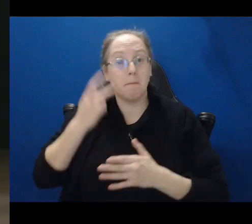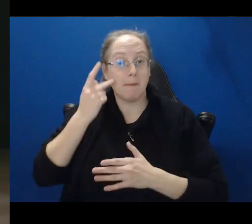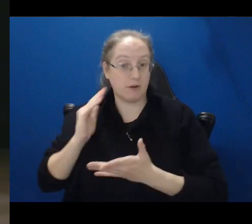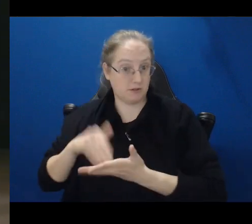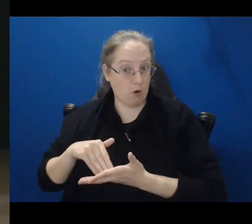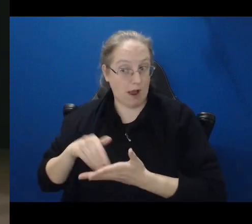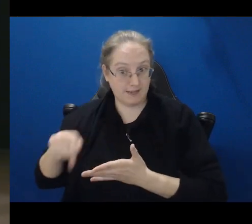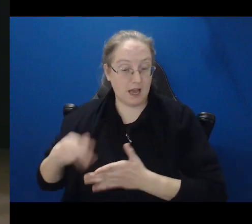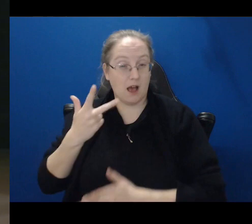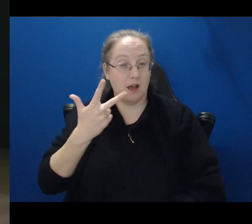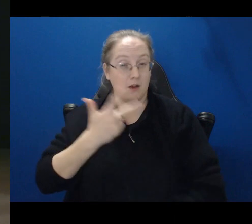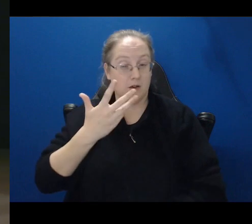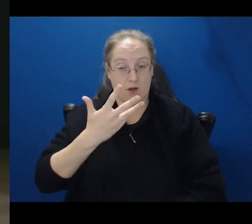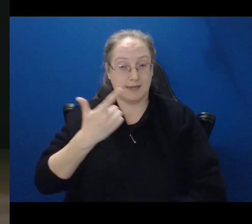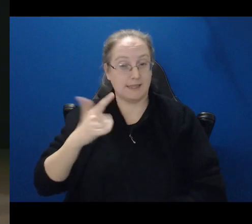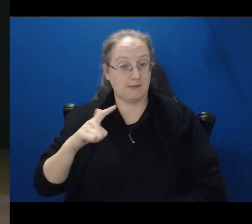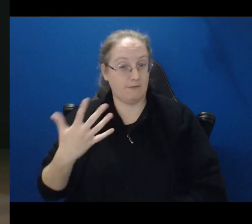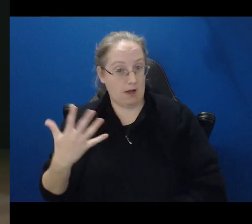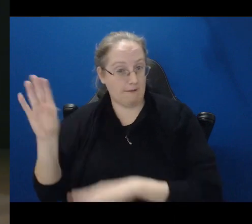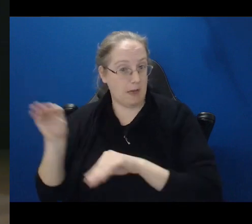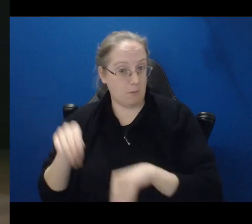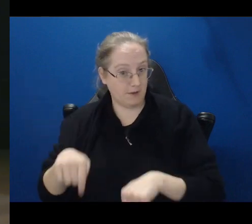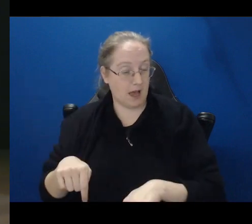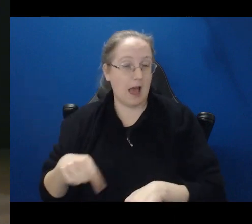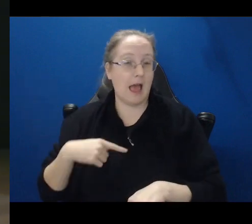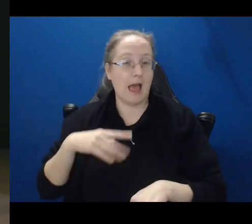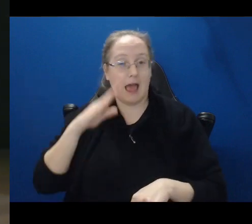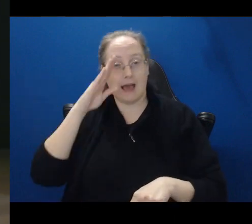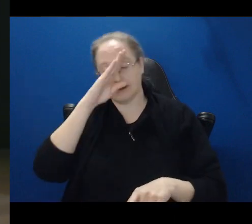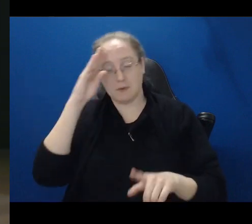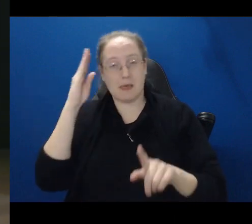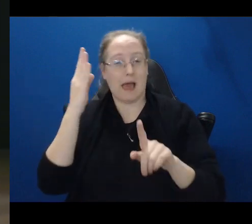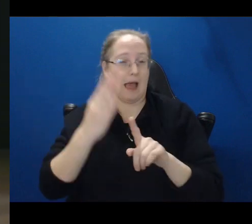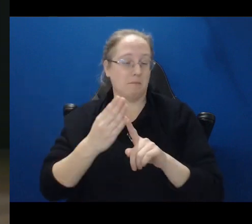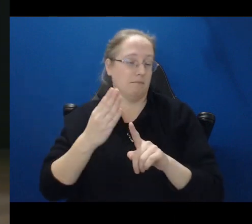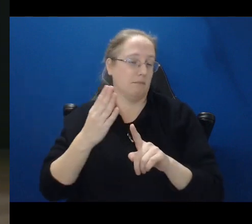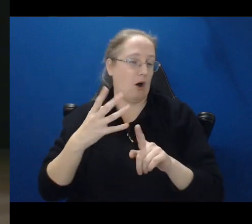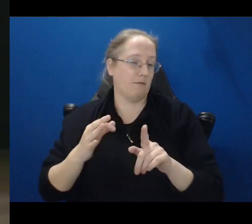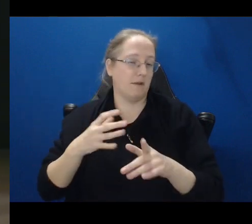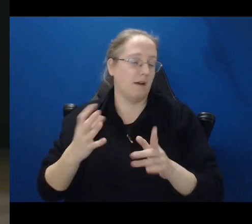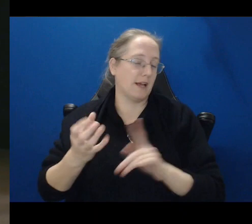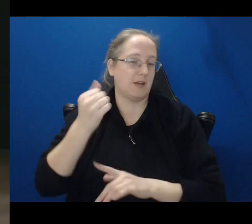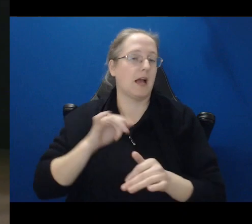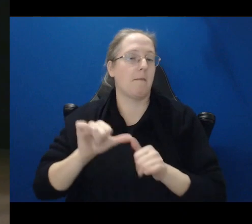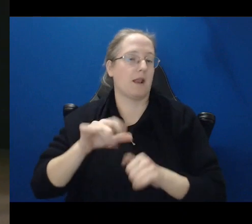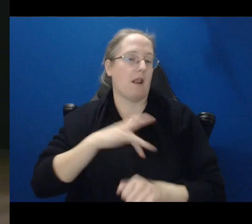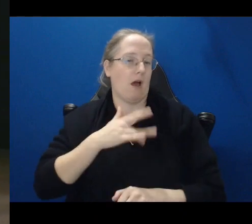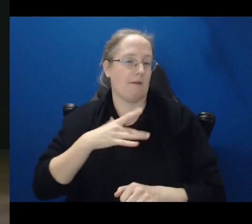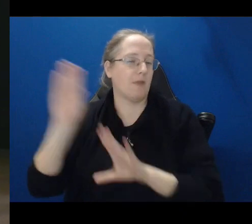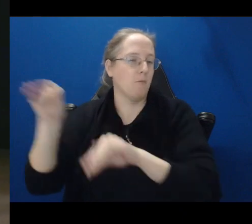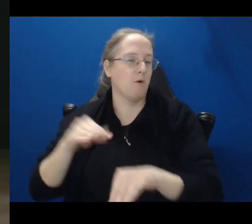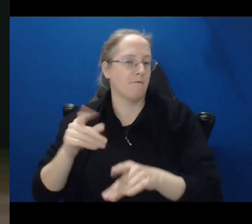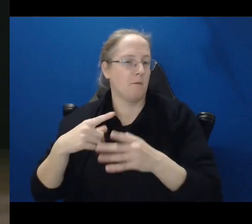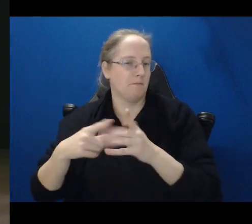1975 as like aspirational economic migrants from the UK, and I was born